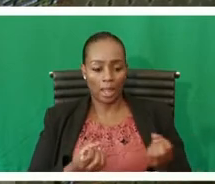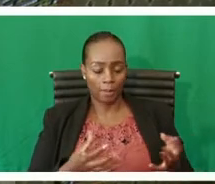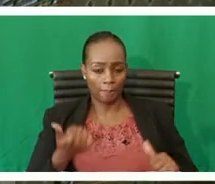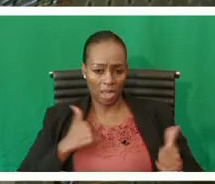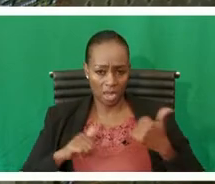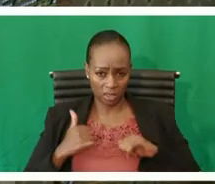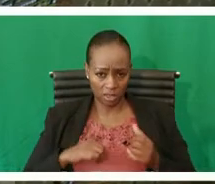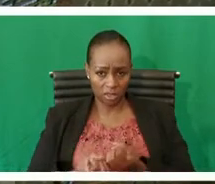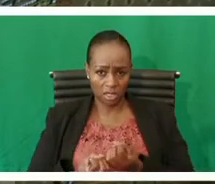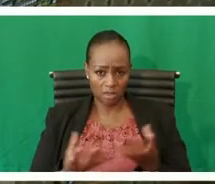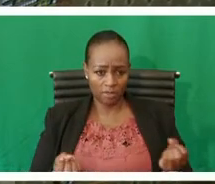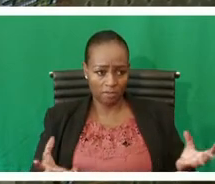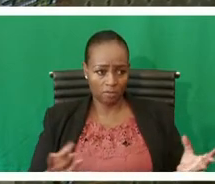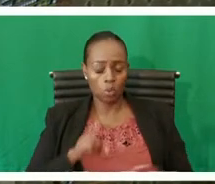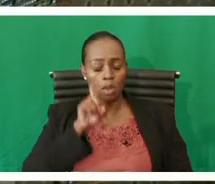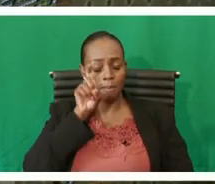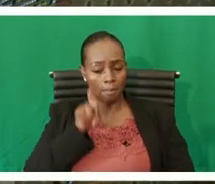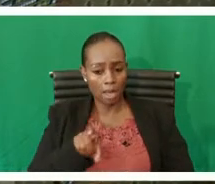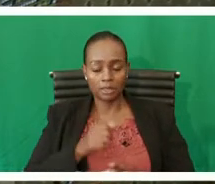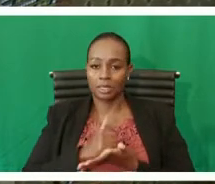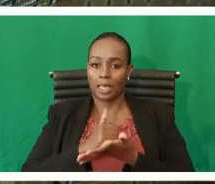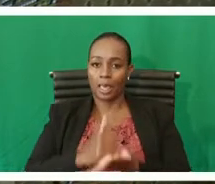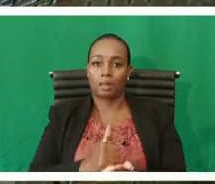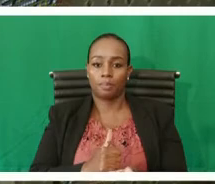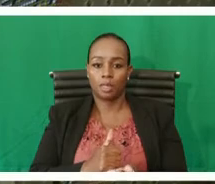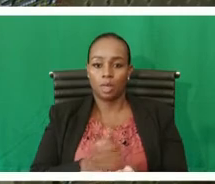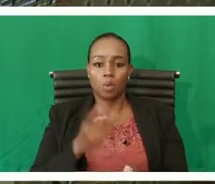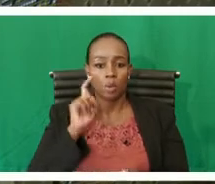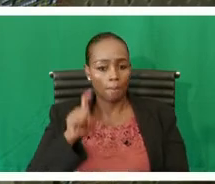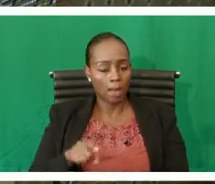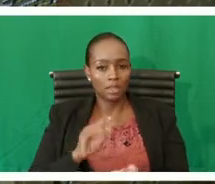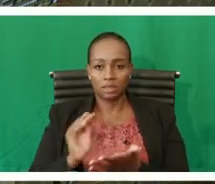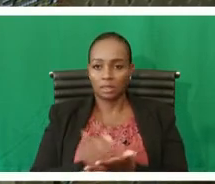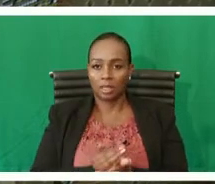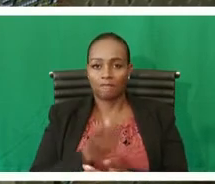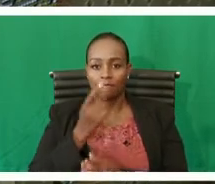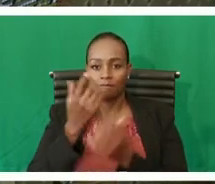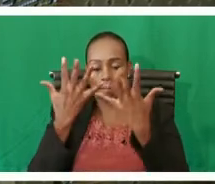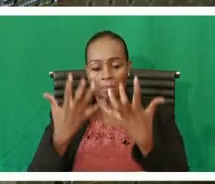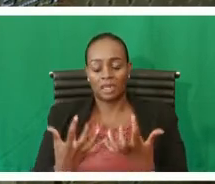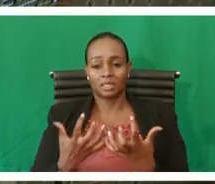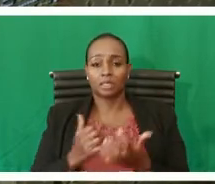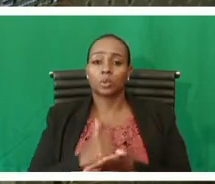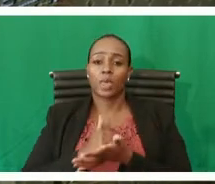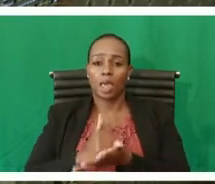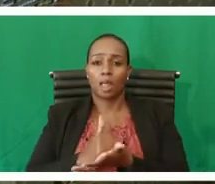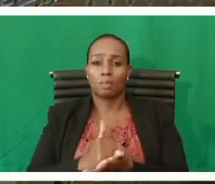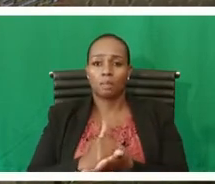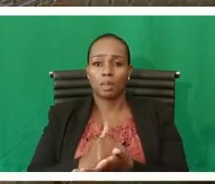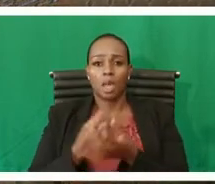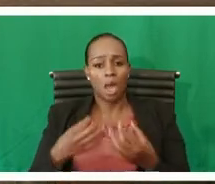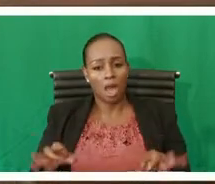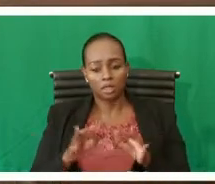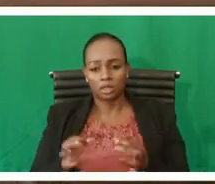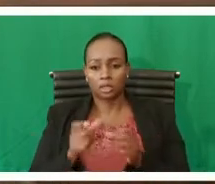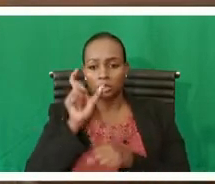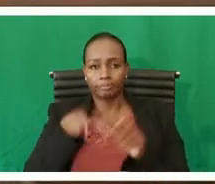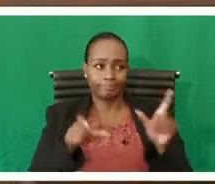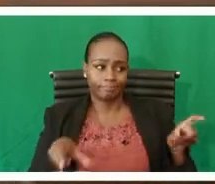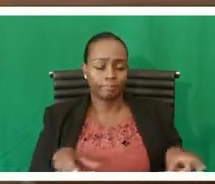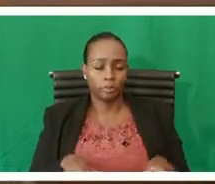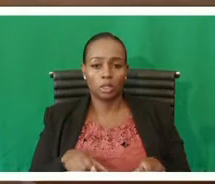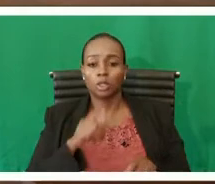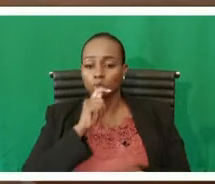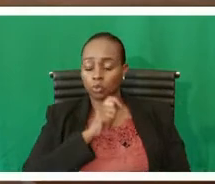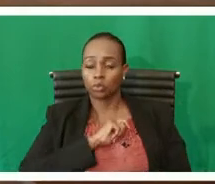We must do something. We must put something aside to make sure that we assist our artists. Really, they are